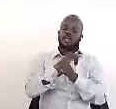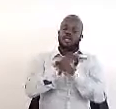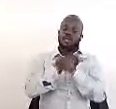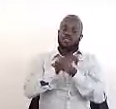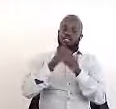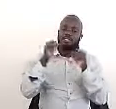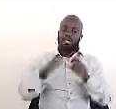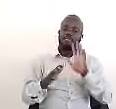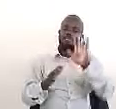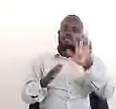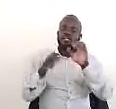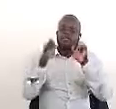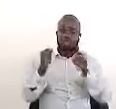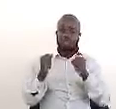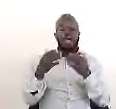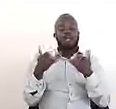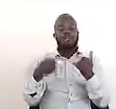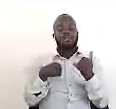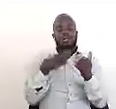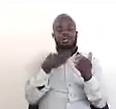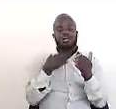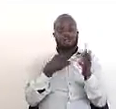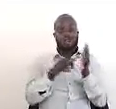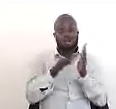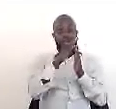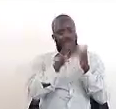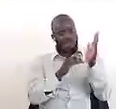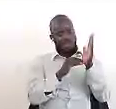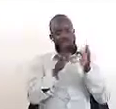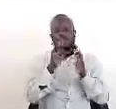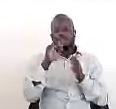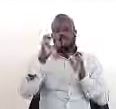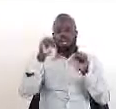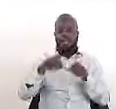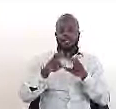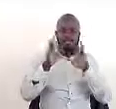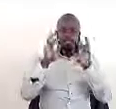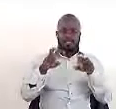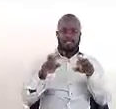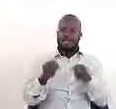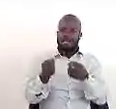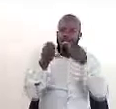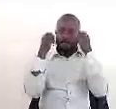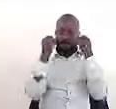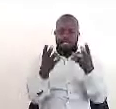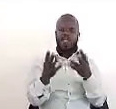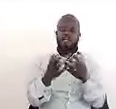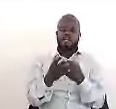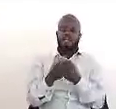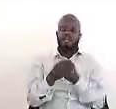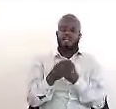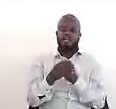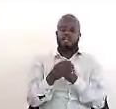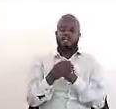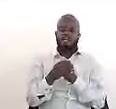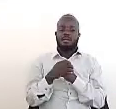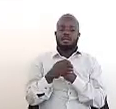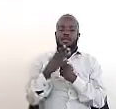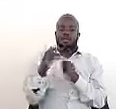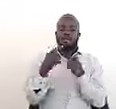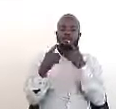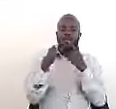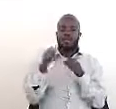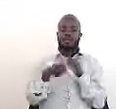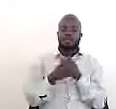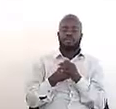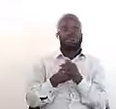your immune system strong. So I'm going to list these here just so that you can see the wide range of